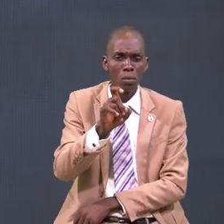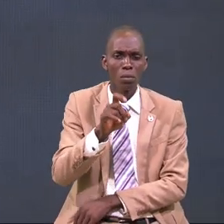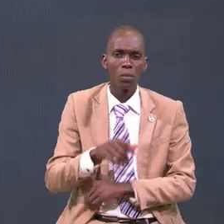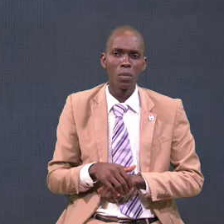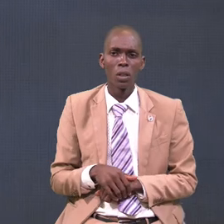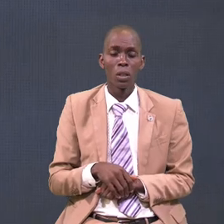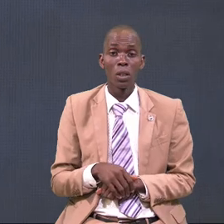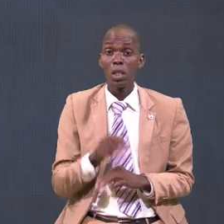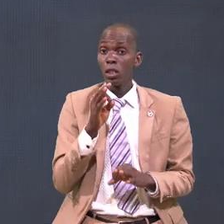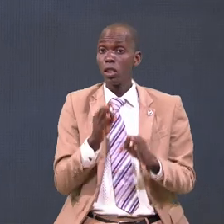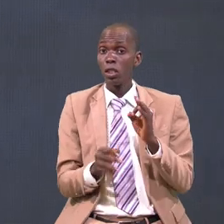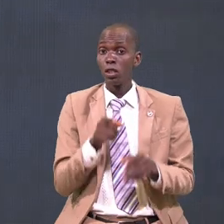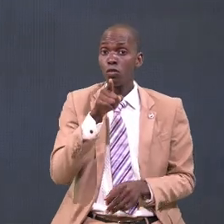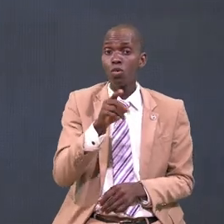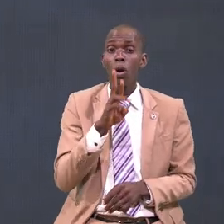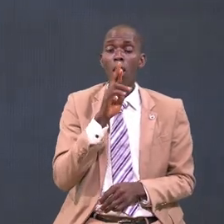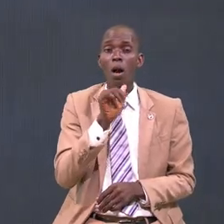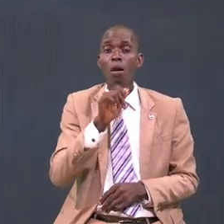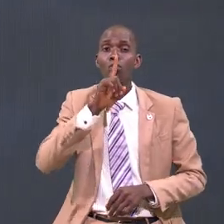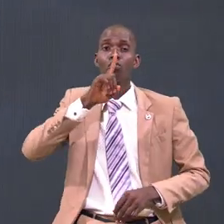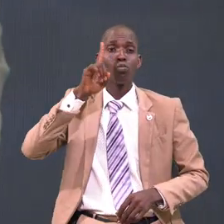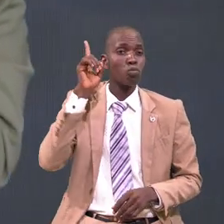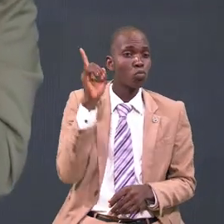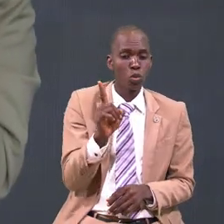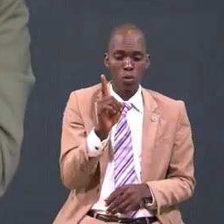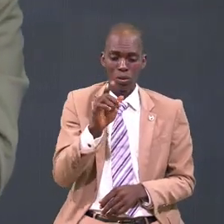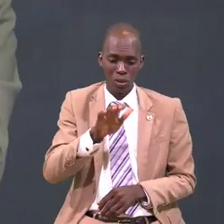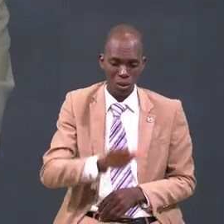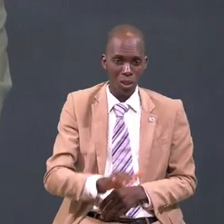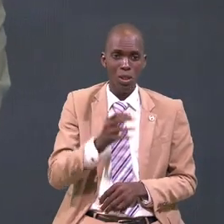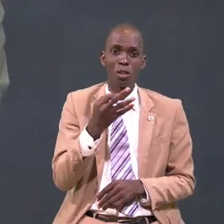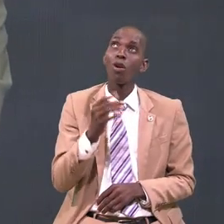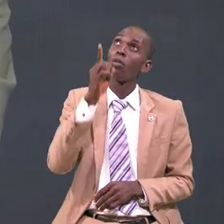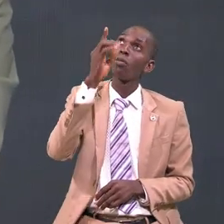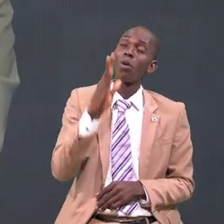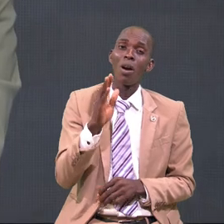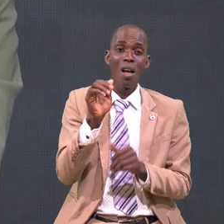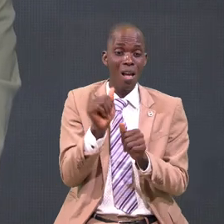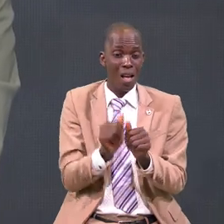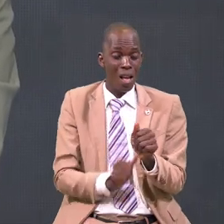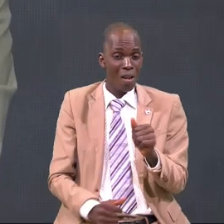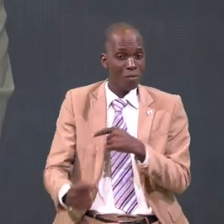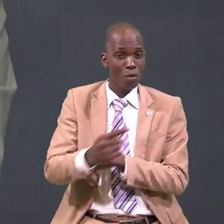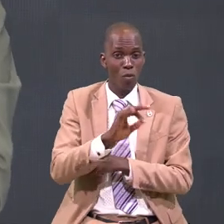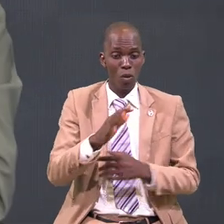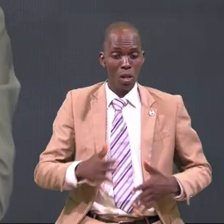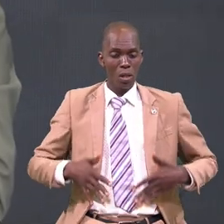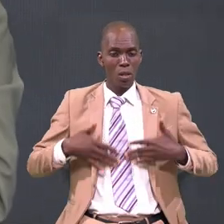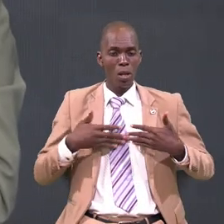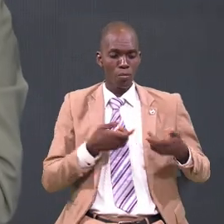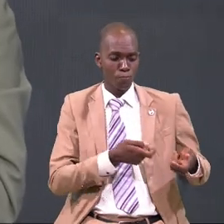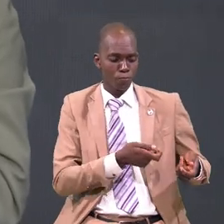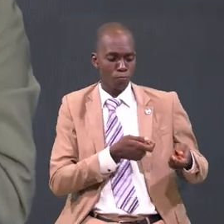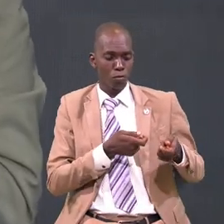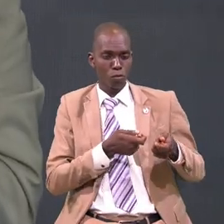If you are a real child of God, every day draws you closer and closer to heaven.